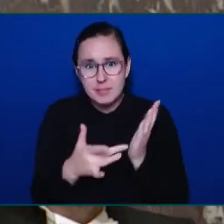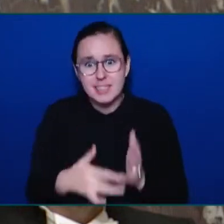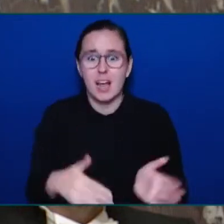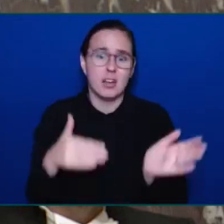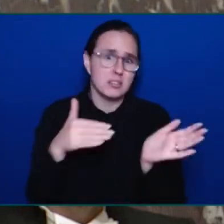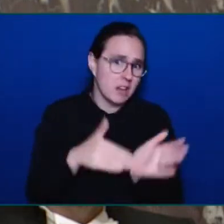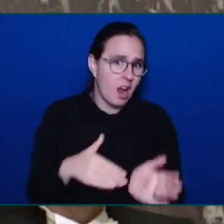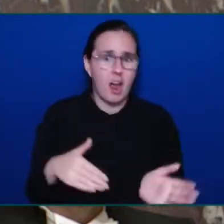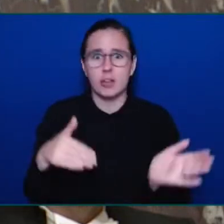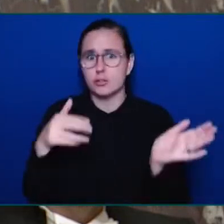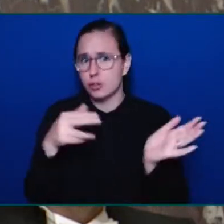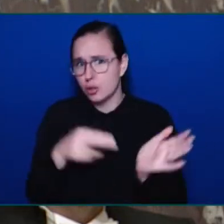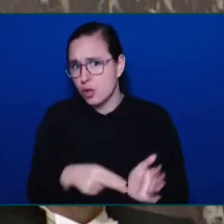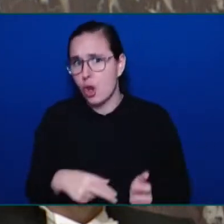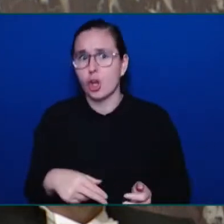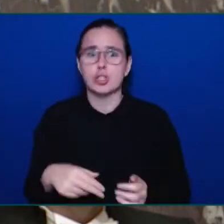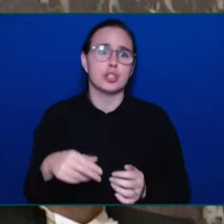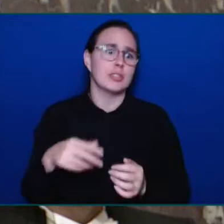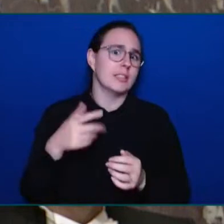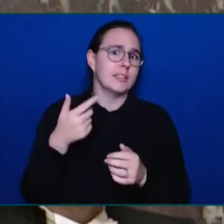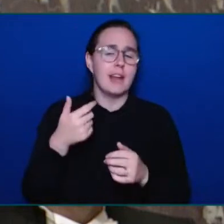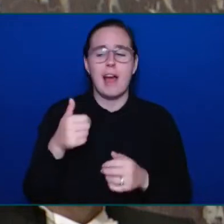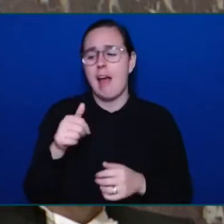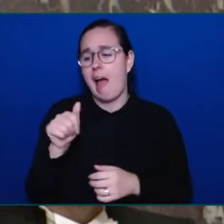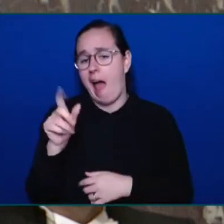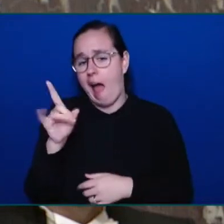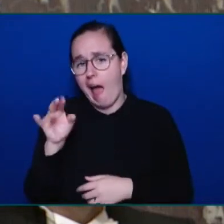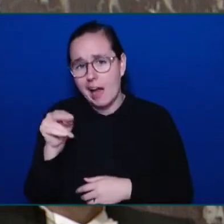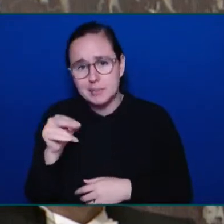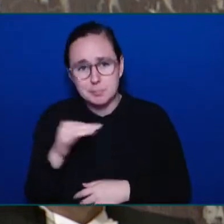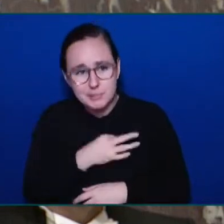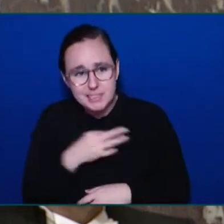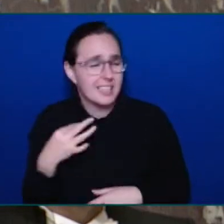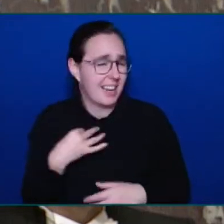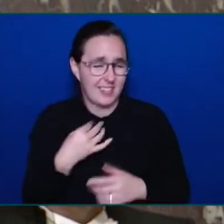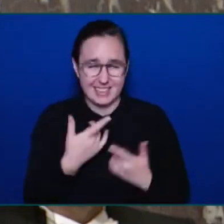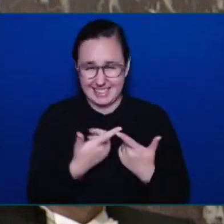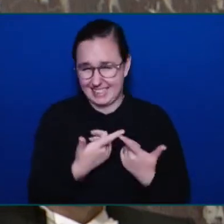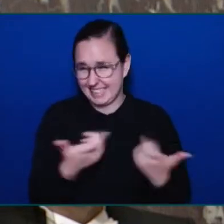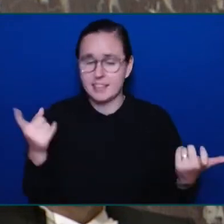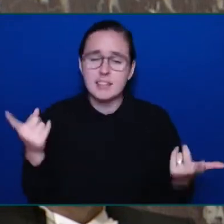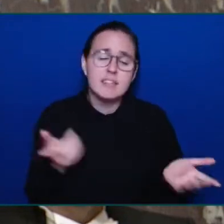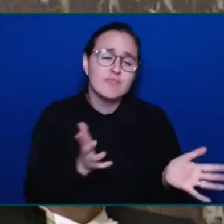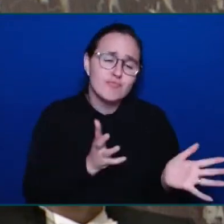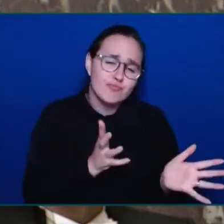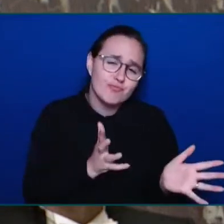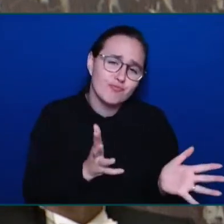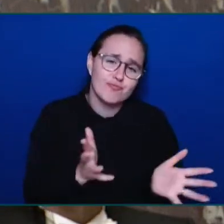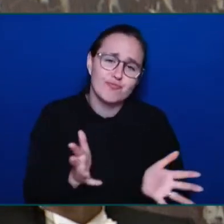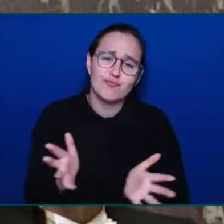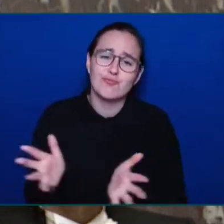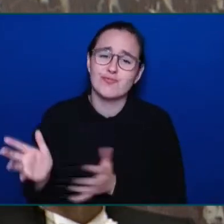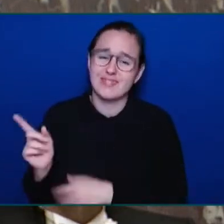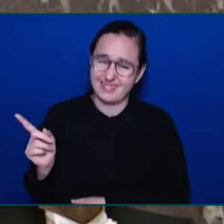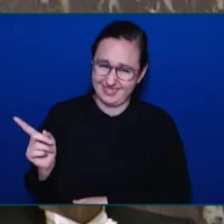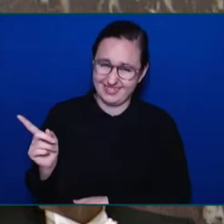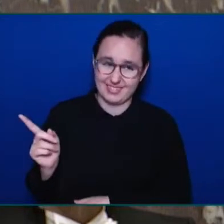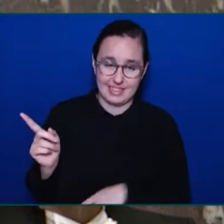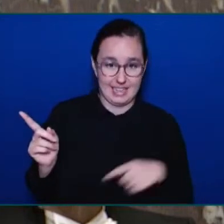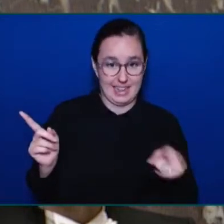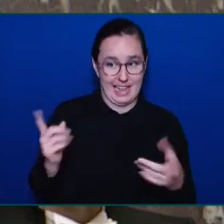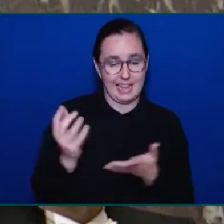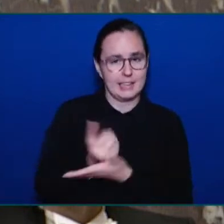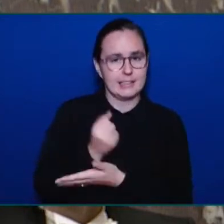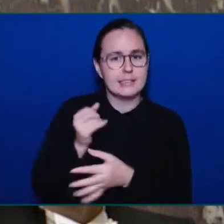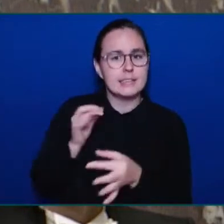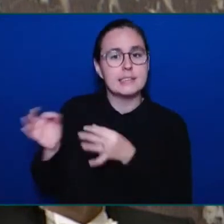this too, but we heard about how the job versatility of rural healthcare providers provide